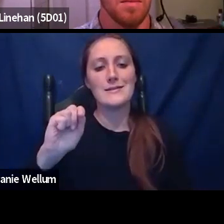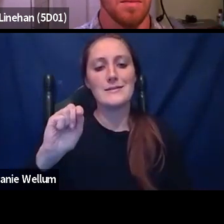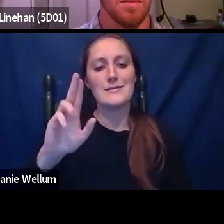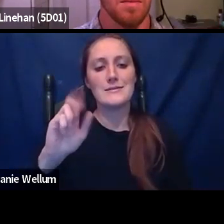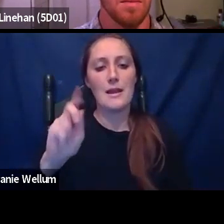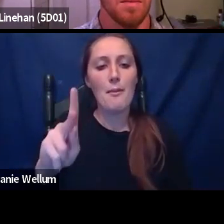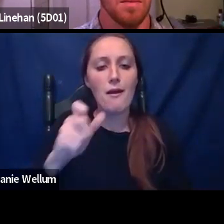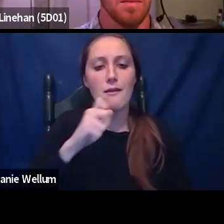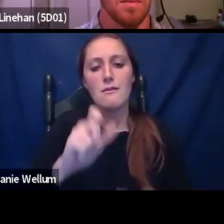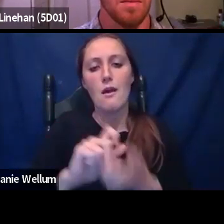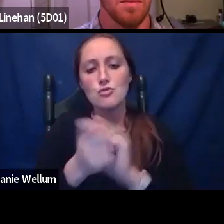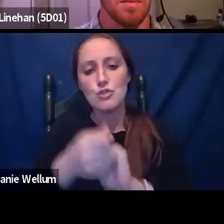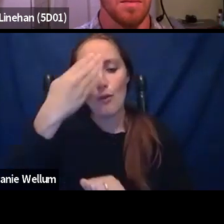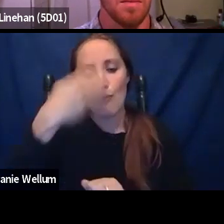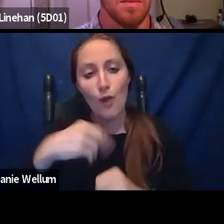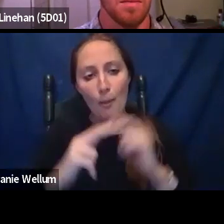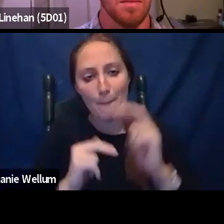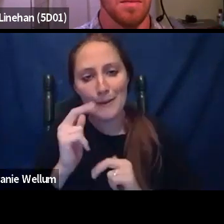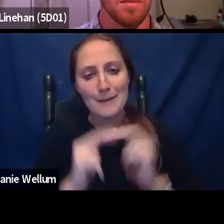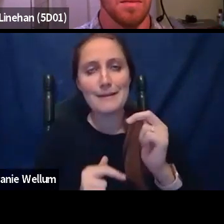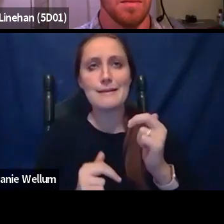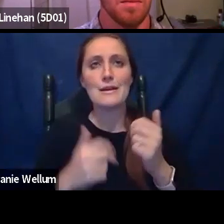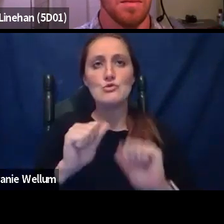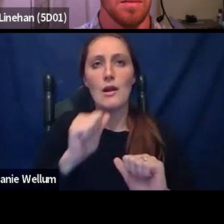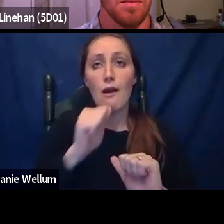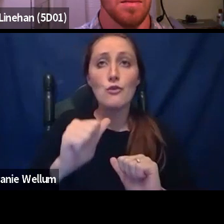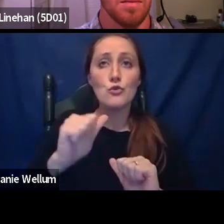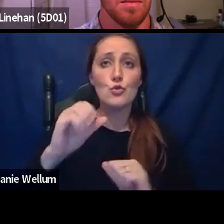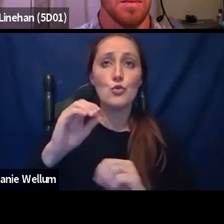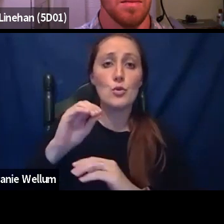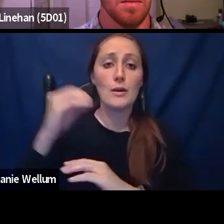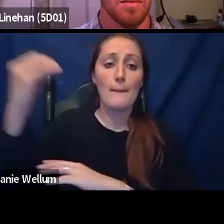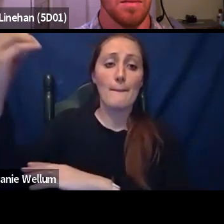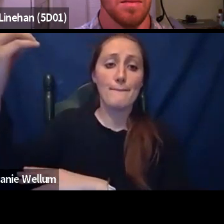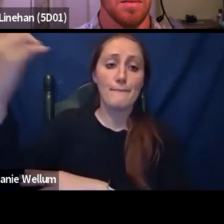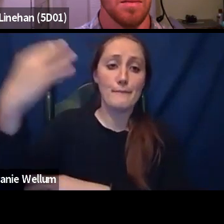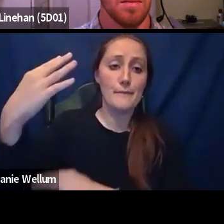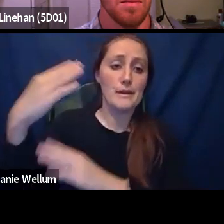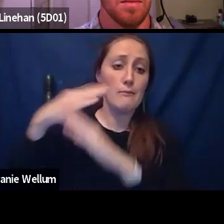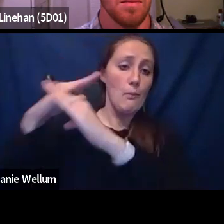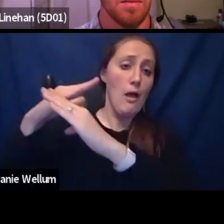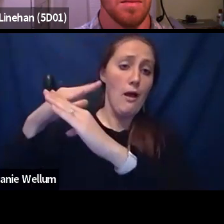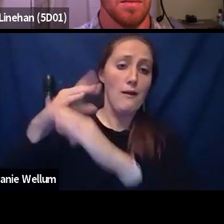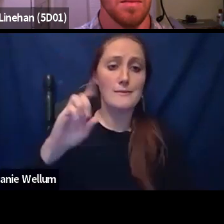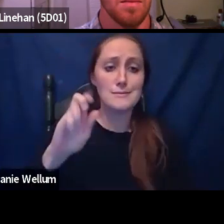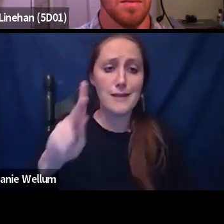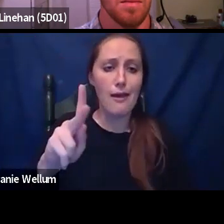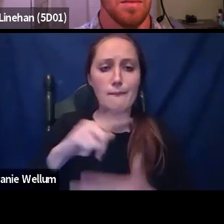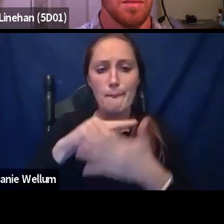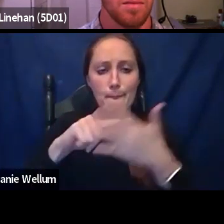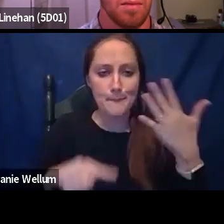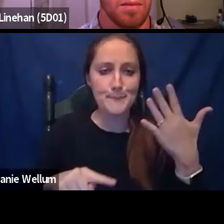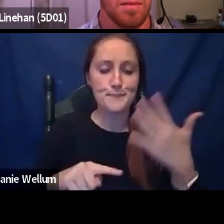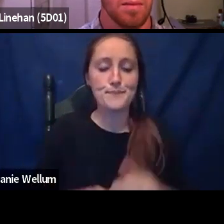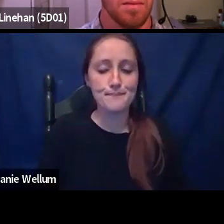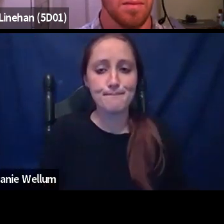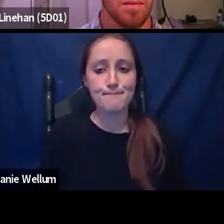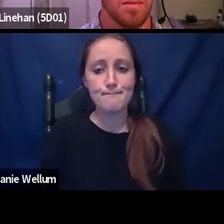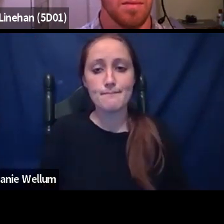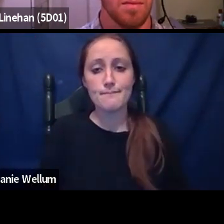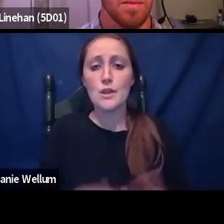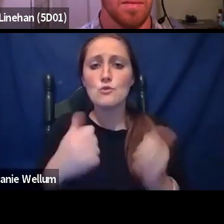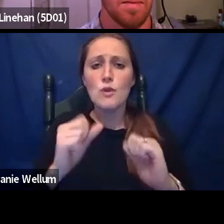building, you know, and trying not to cast a shadow on their deck, you know, stuff like that. And then trying to figure out,